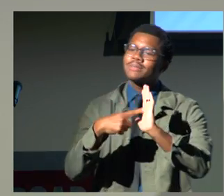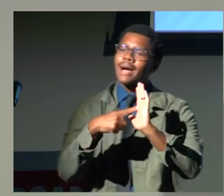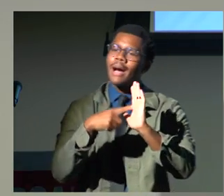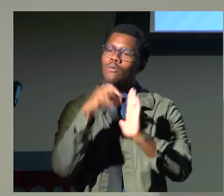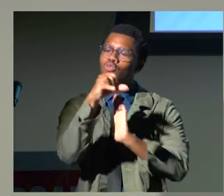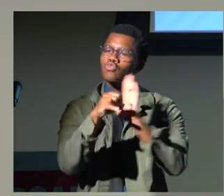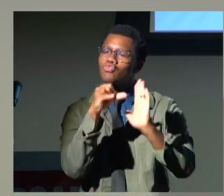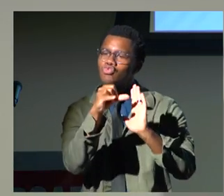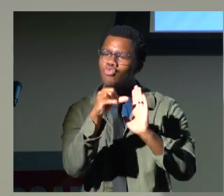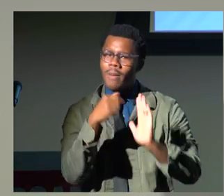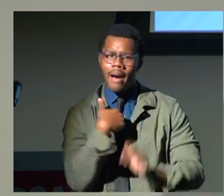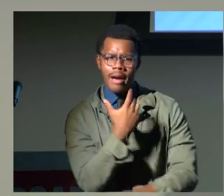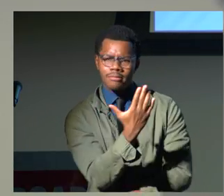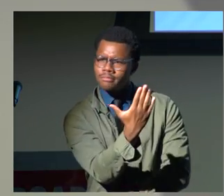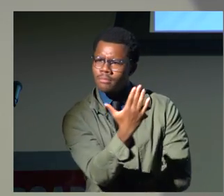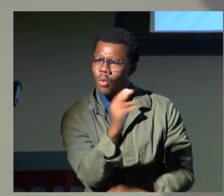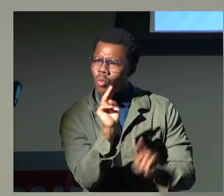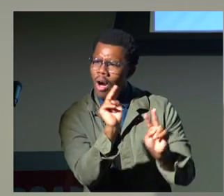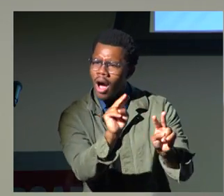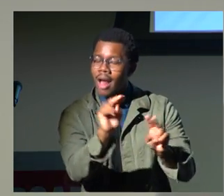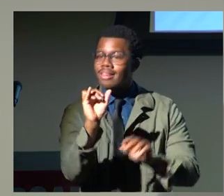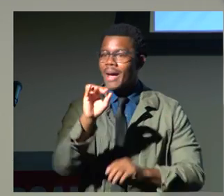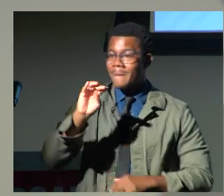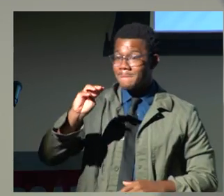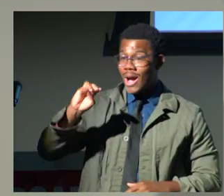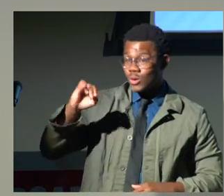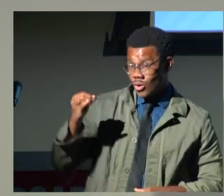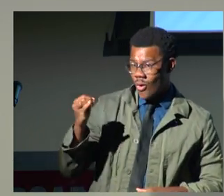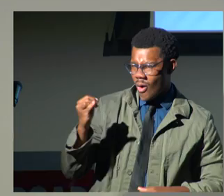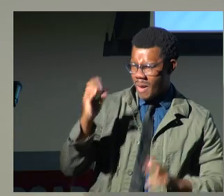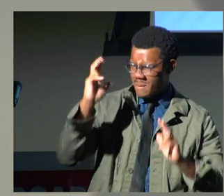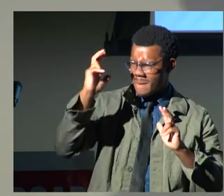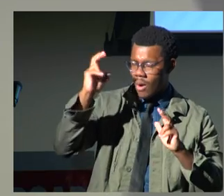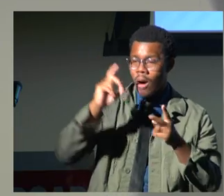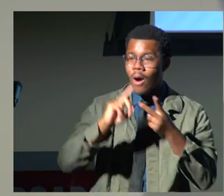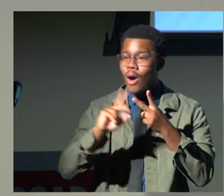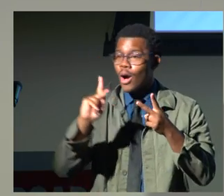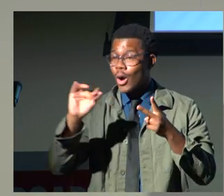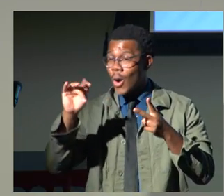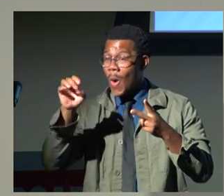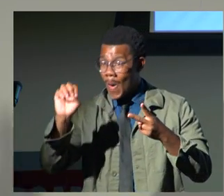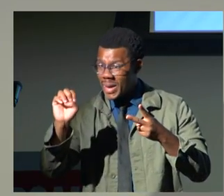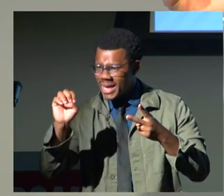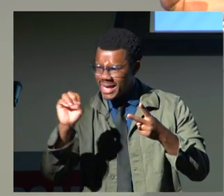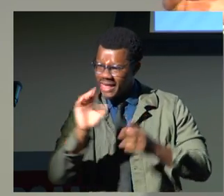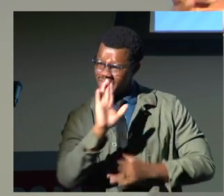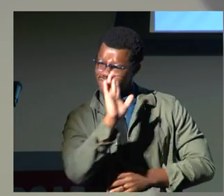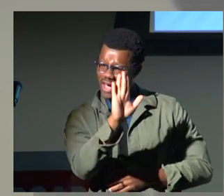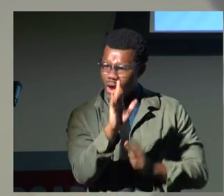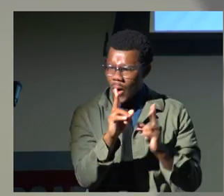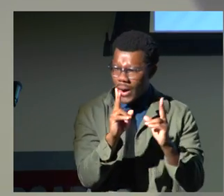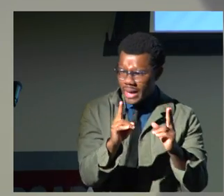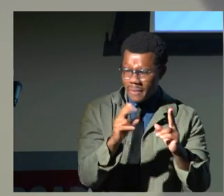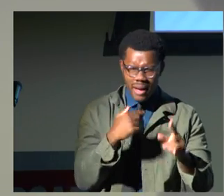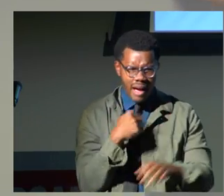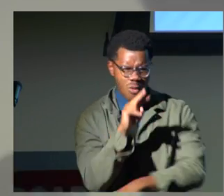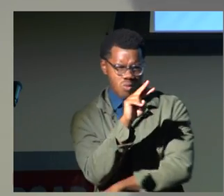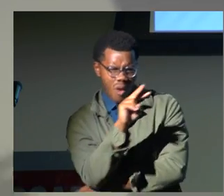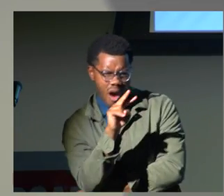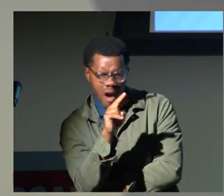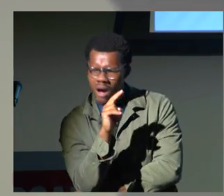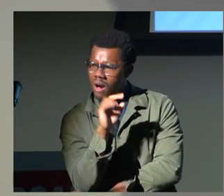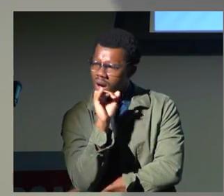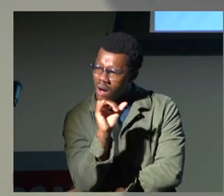great athletes like Michael Jordan or Kobe Bryant, and just the clips. And Jenny Saville and I talked about this, how